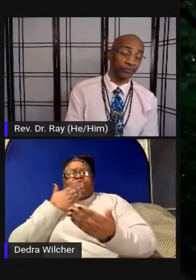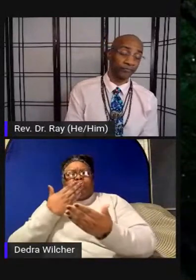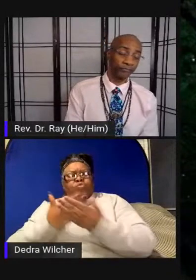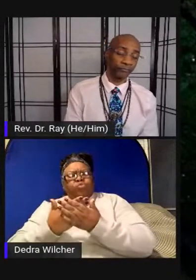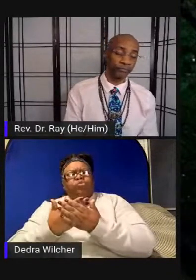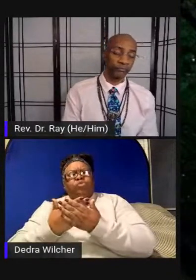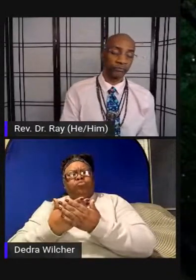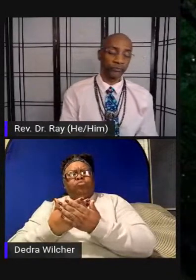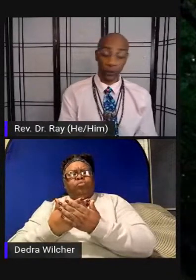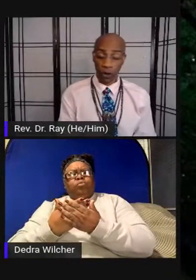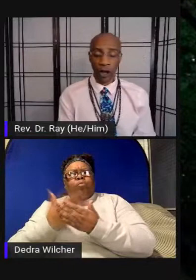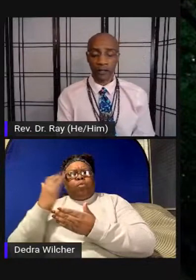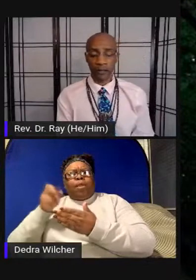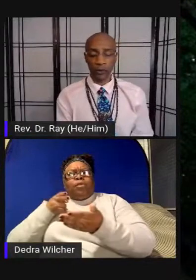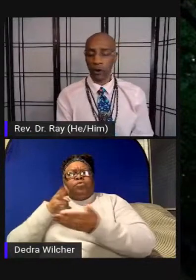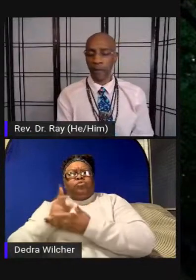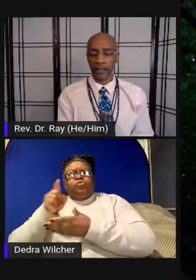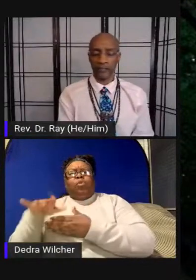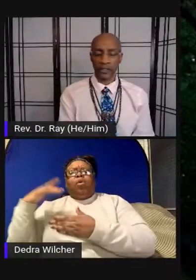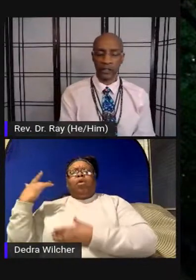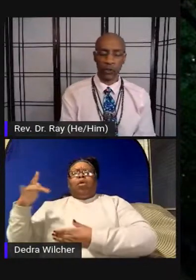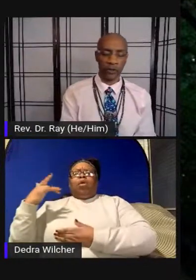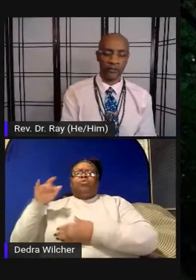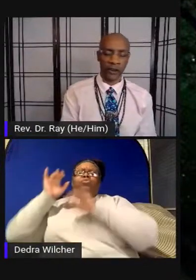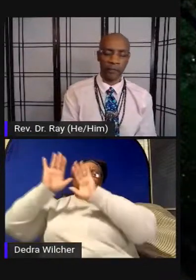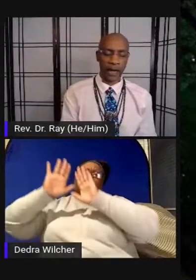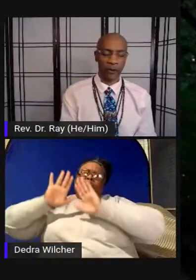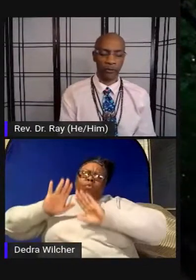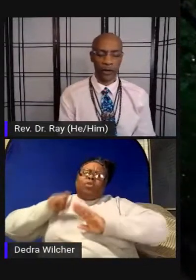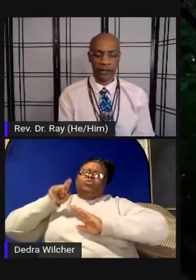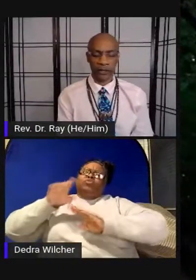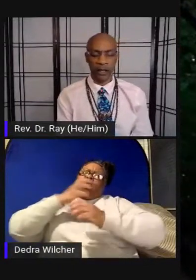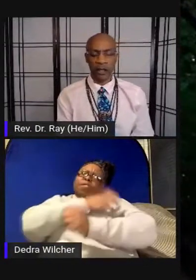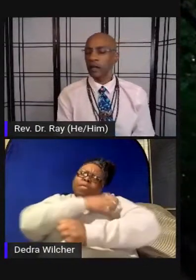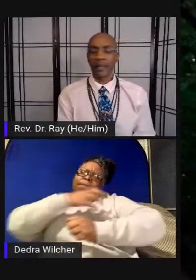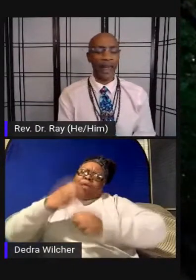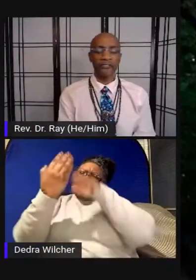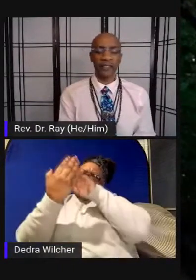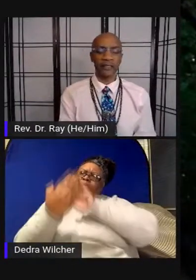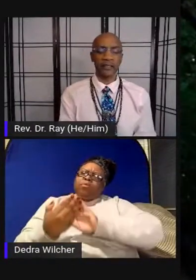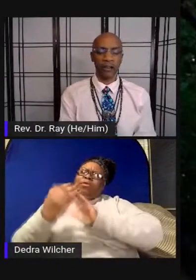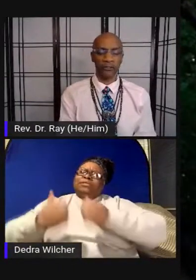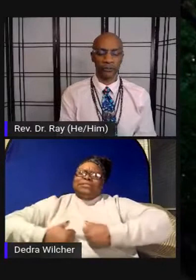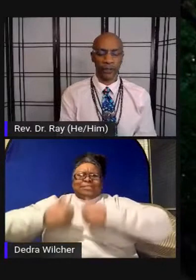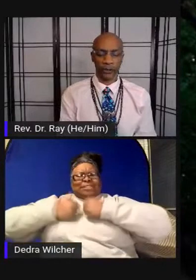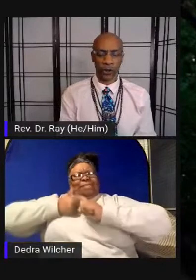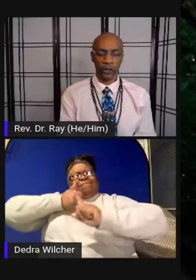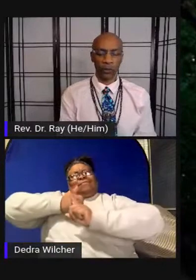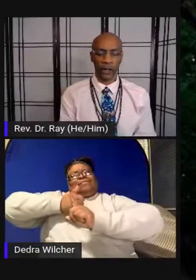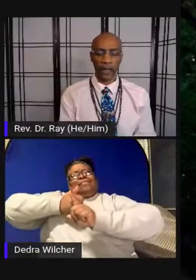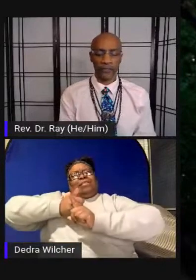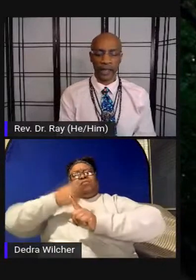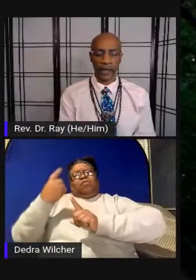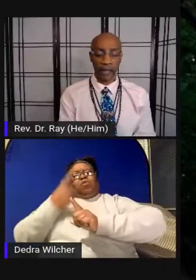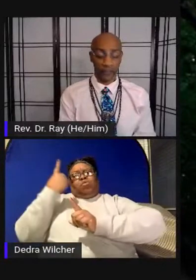true. You are awesome. You are magnificent. You are the very power and presence, life itself. There is only